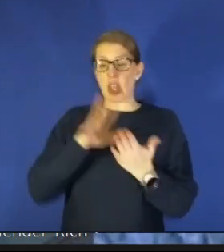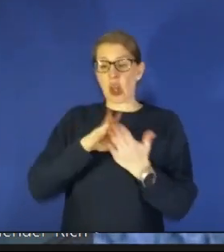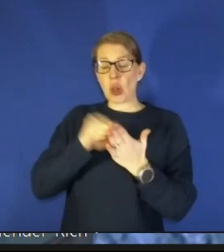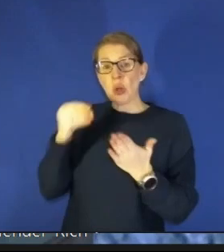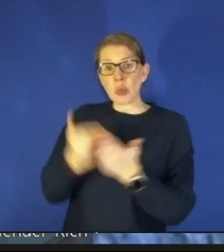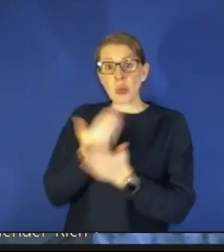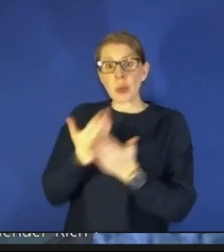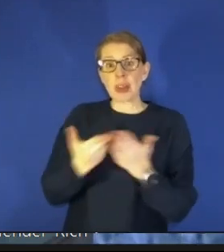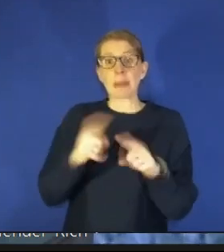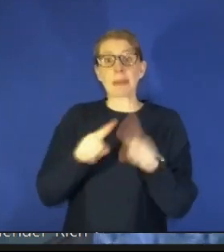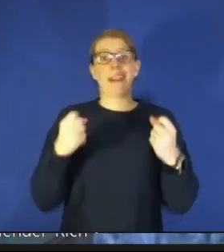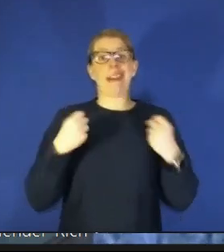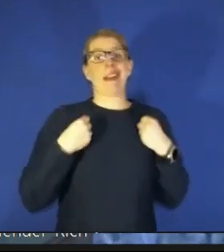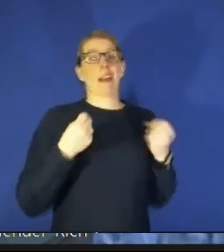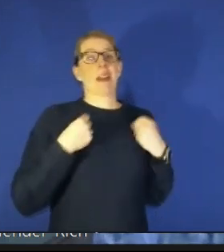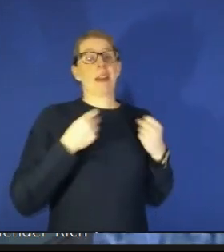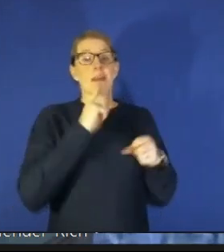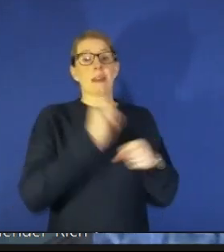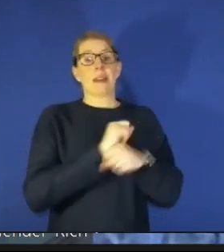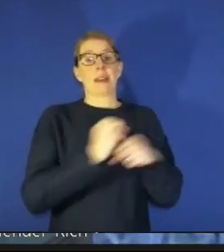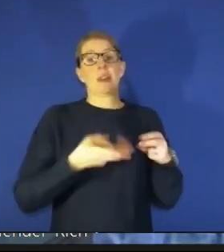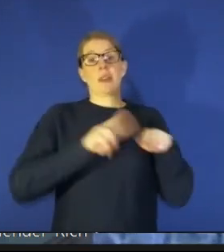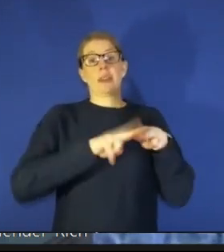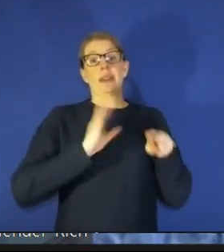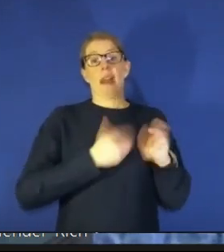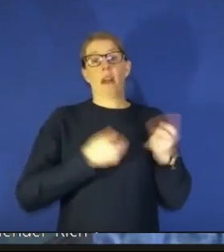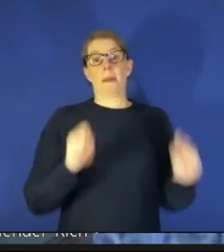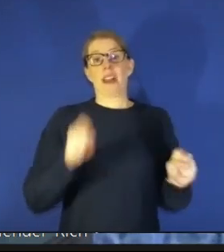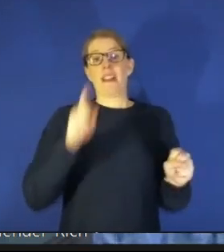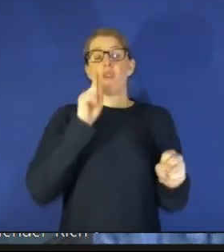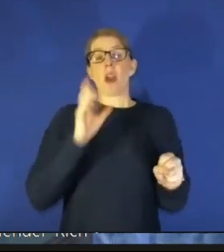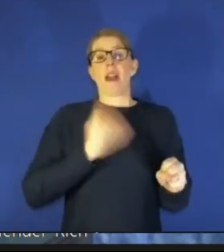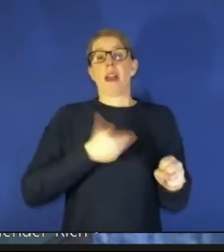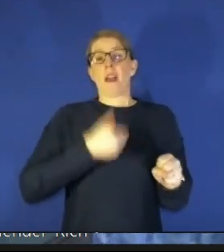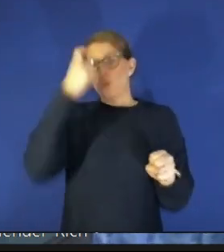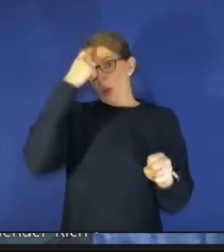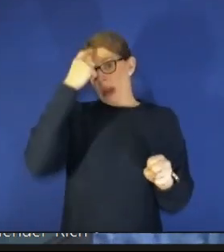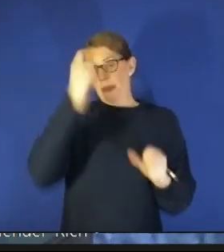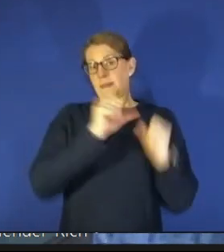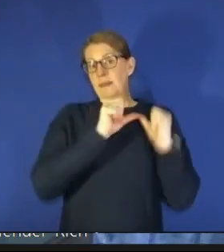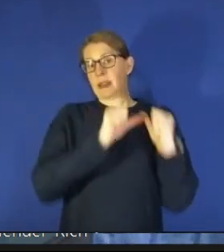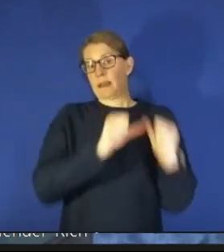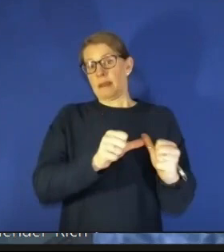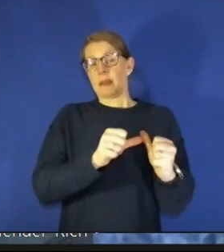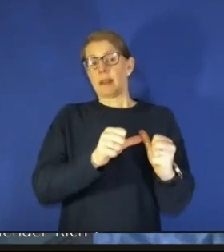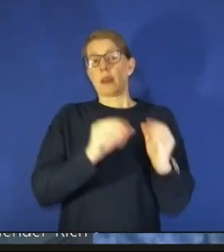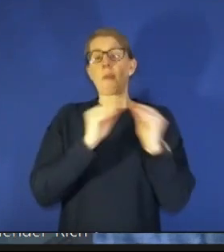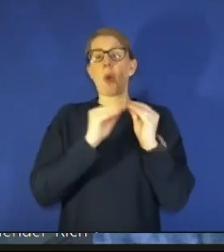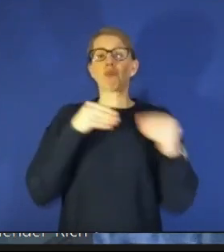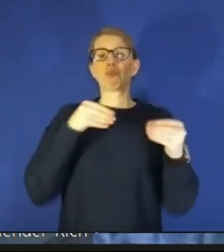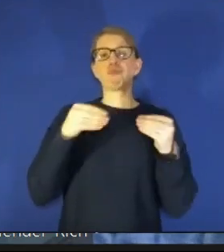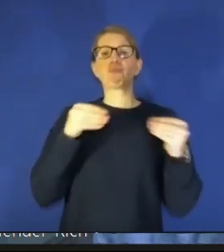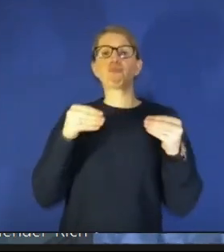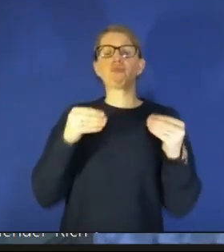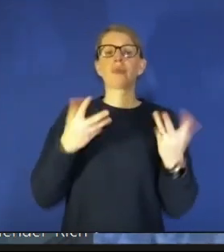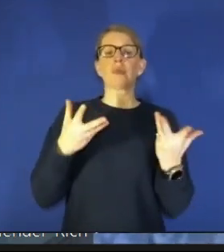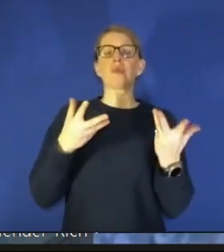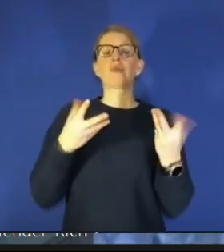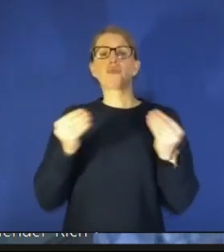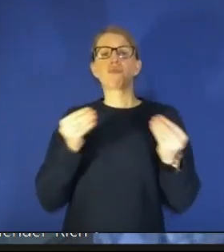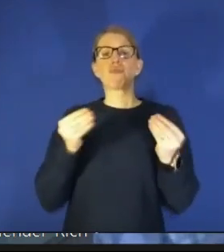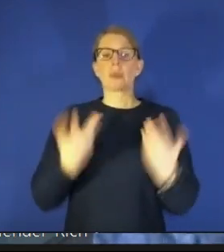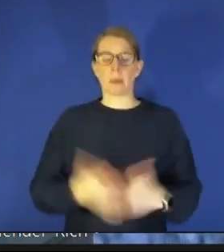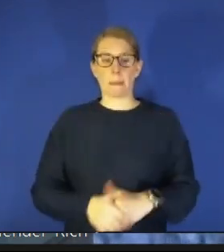exercise actually increases our ability for our brains to remain more plastic or more flexible,